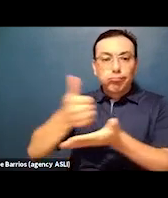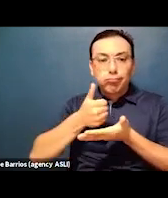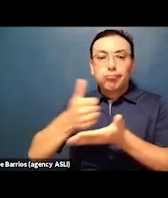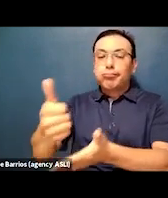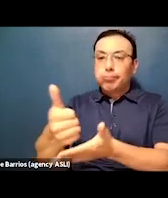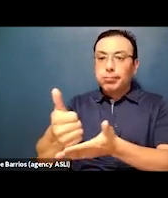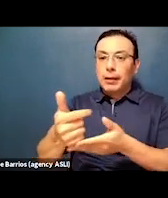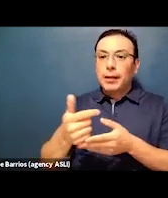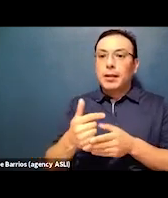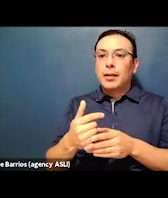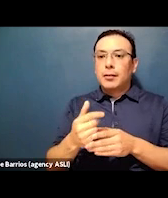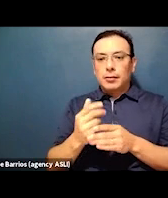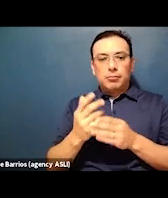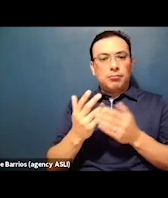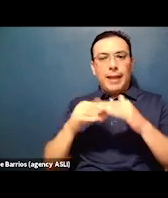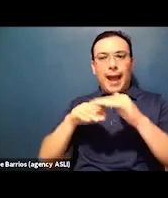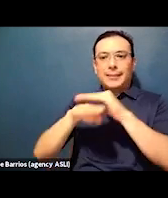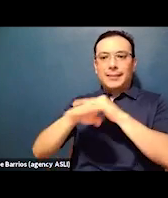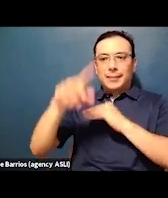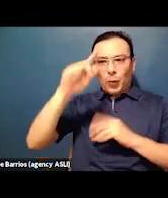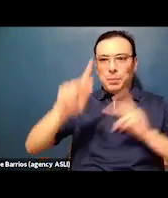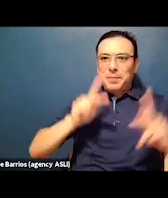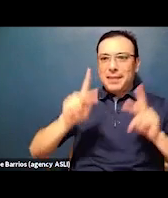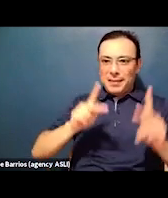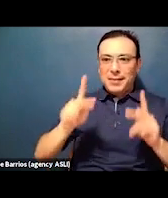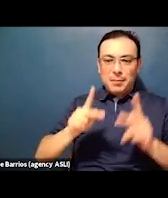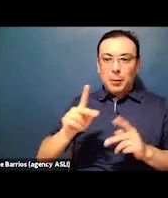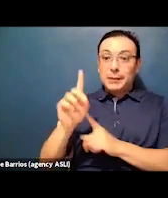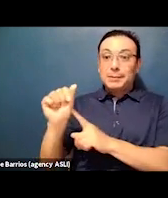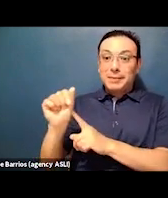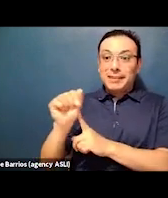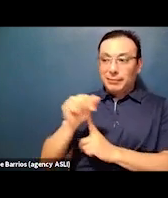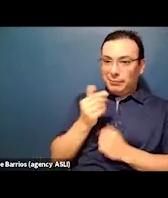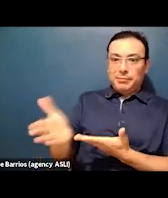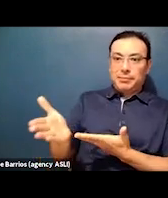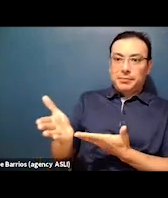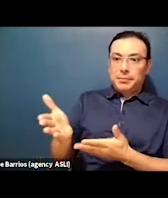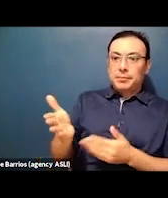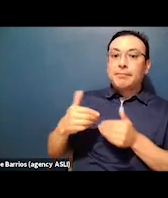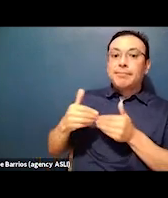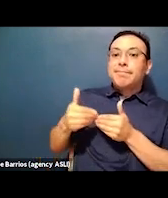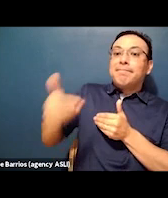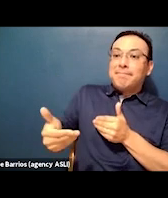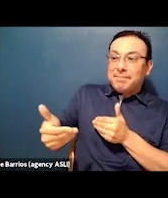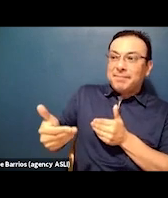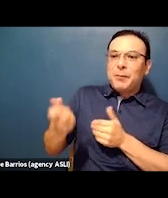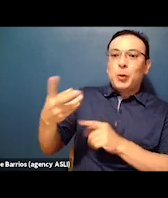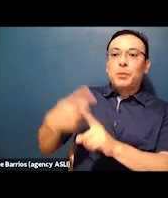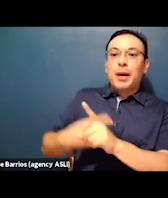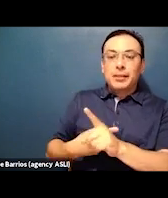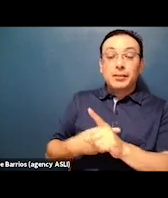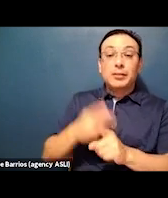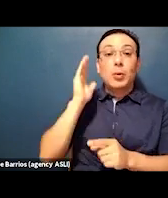around. Specifically, in the coming months or so, we'll see the launches of